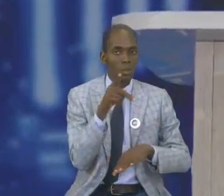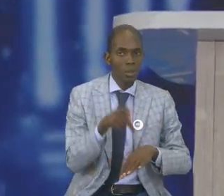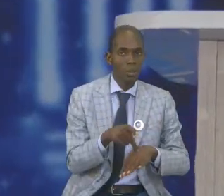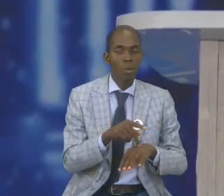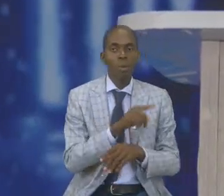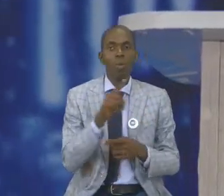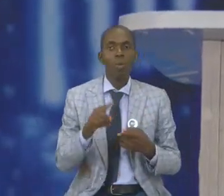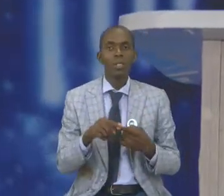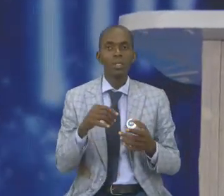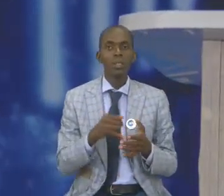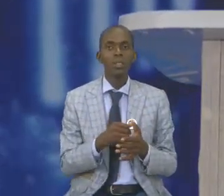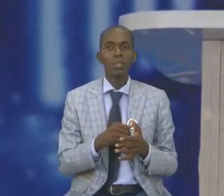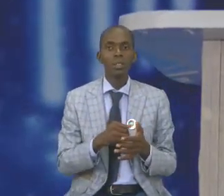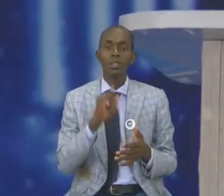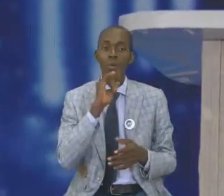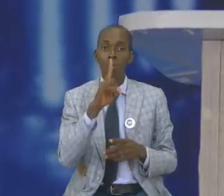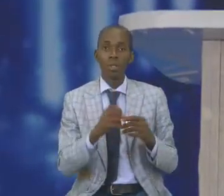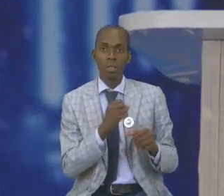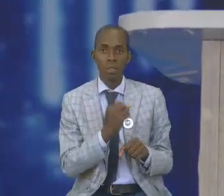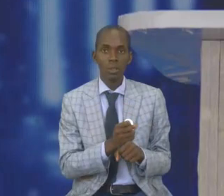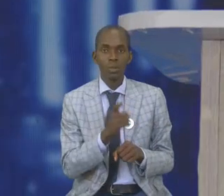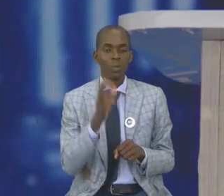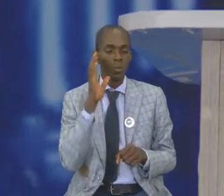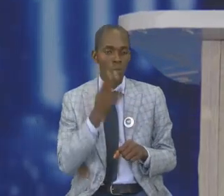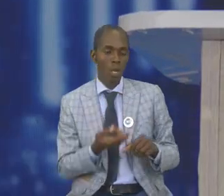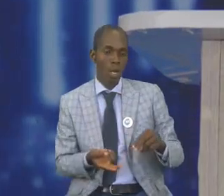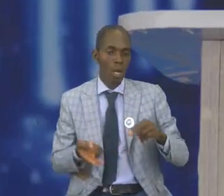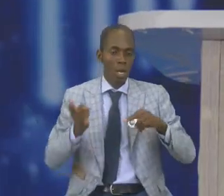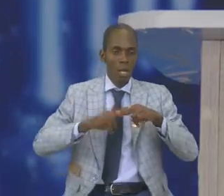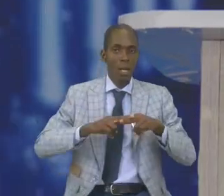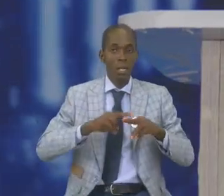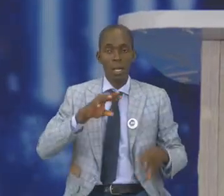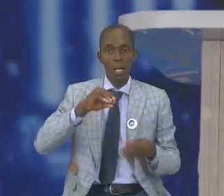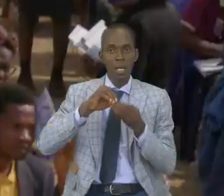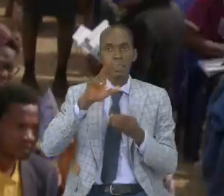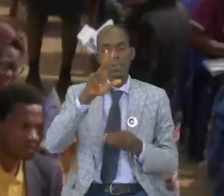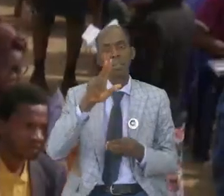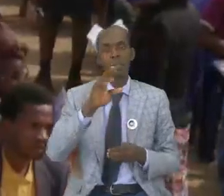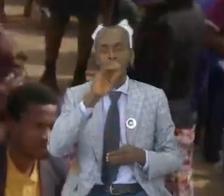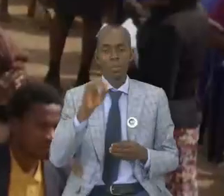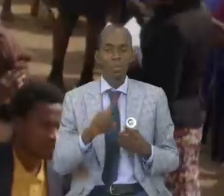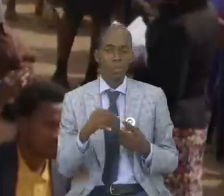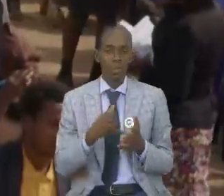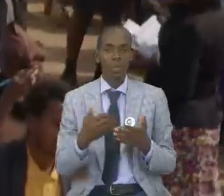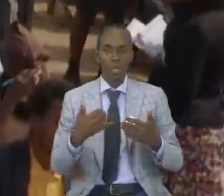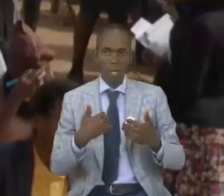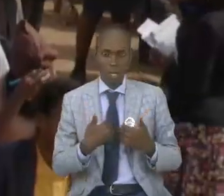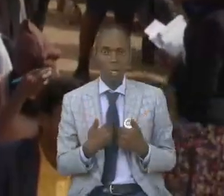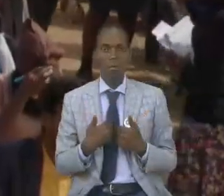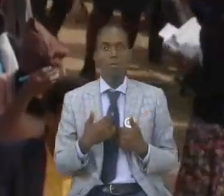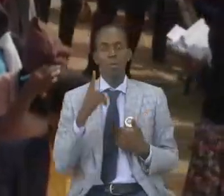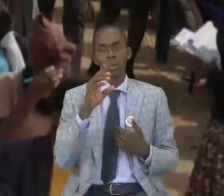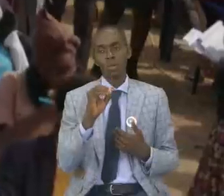it's 1 year, you add 3%, you have 103. And then the following year,